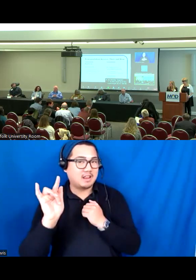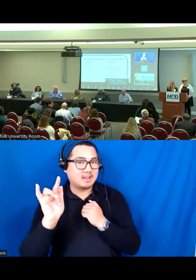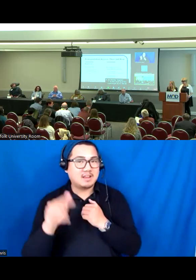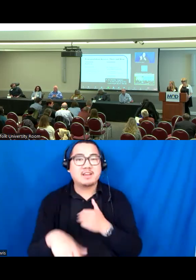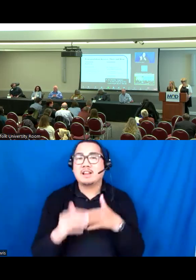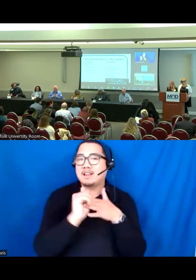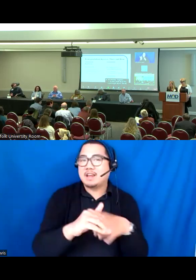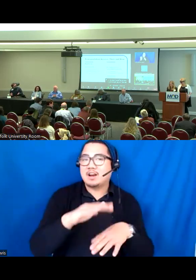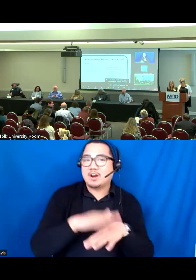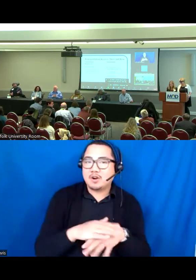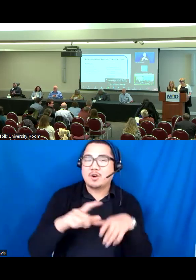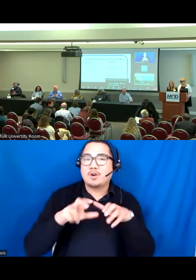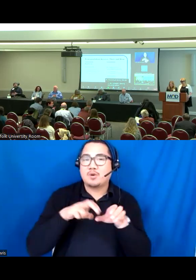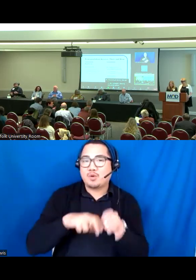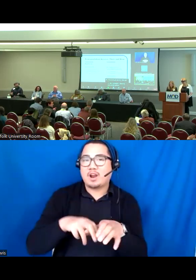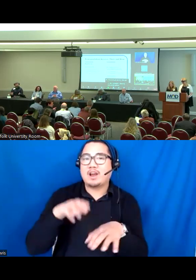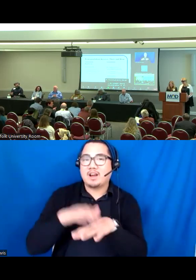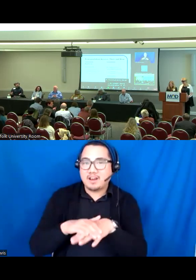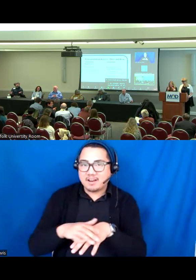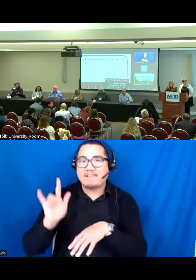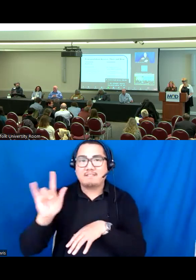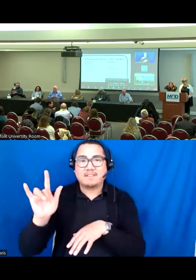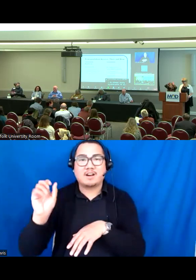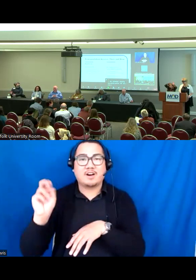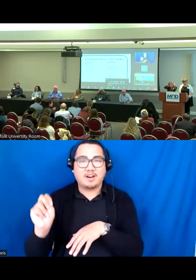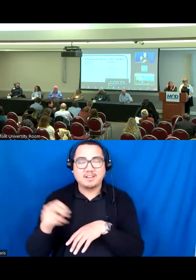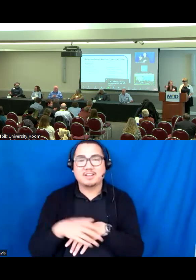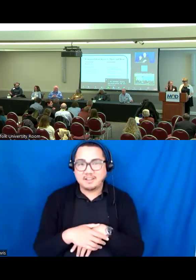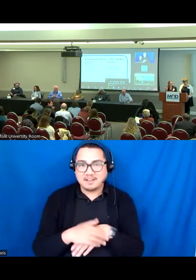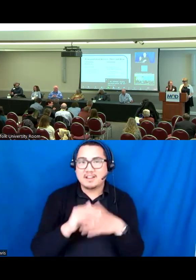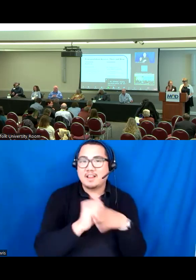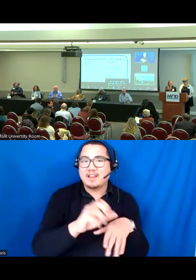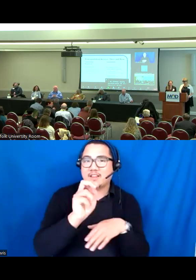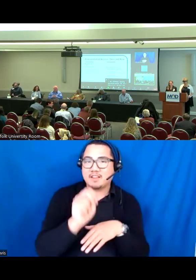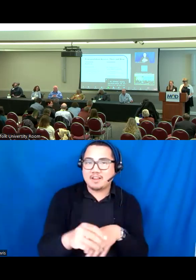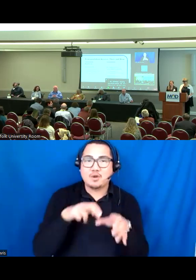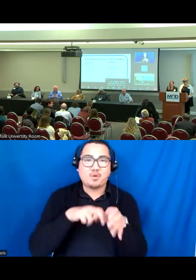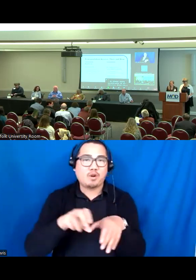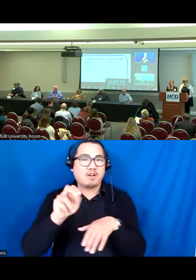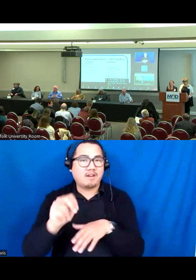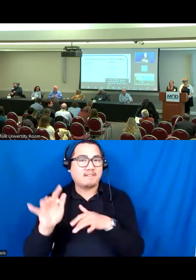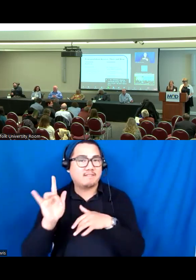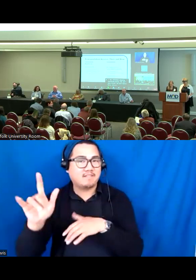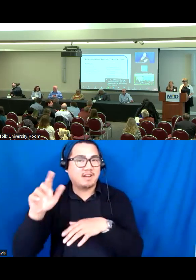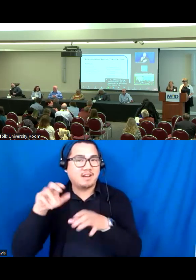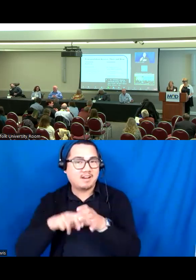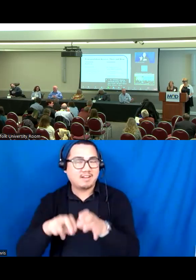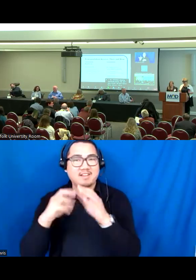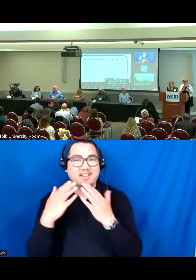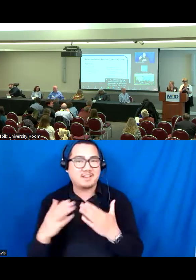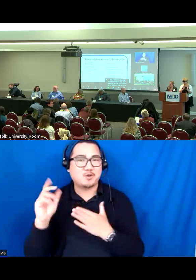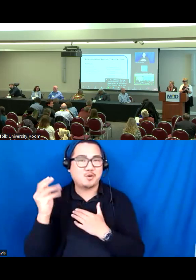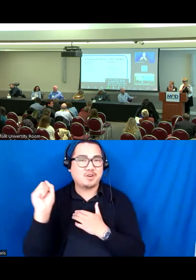ride on, fly on. Lead on, ride on, fly on. Lead on, ride on, fly on. Thank you, Chris.